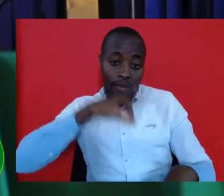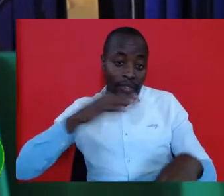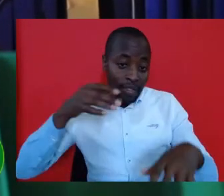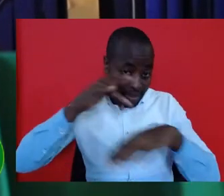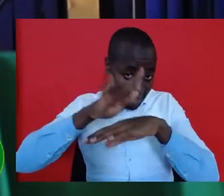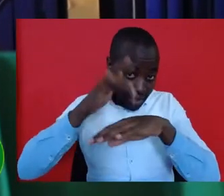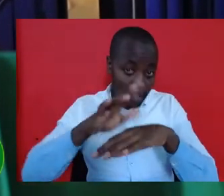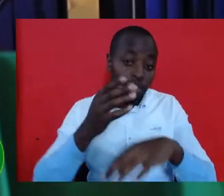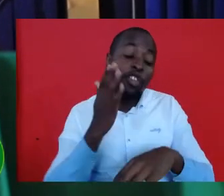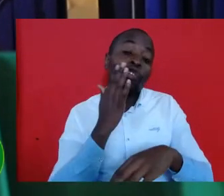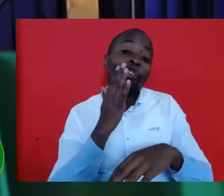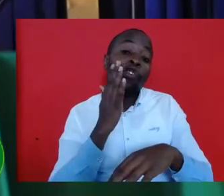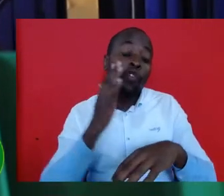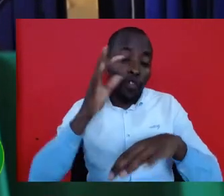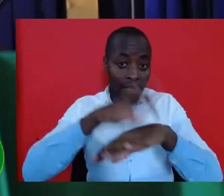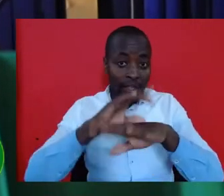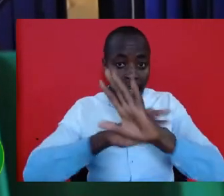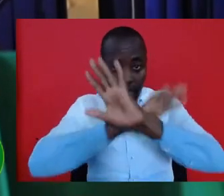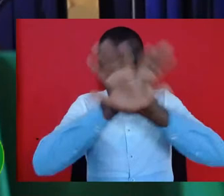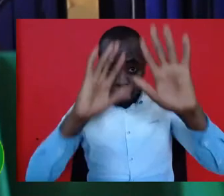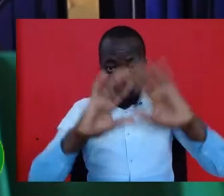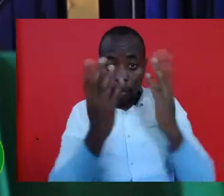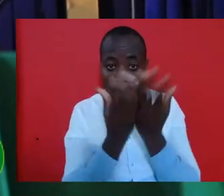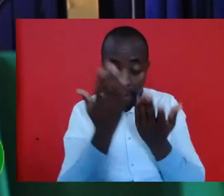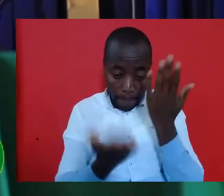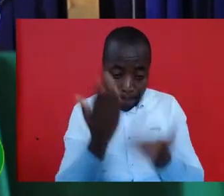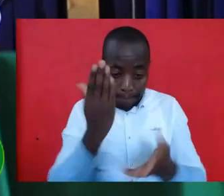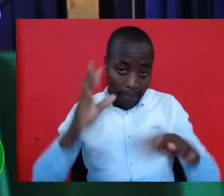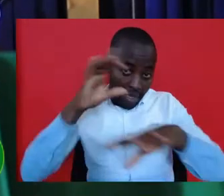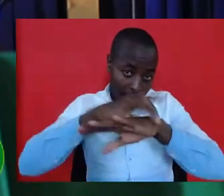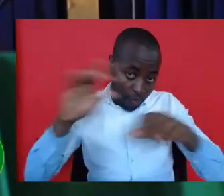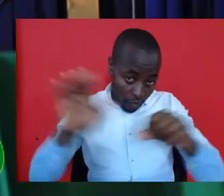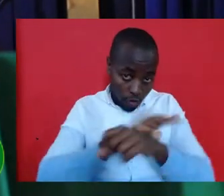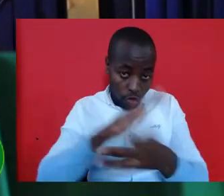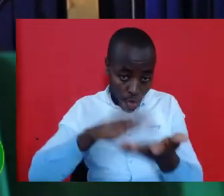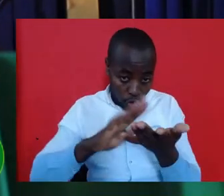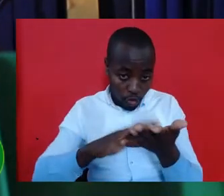earth. May the earth be filled with your glory.